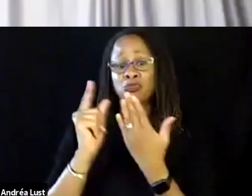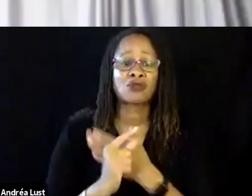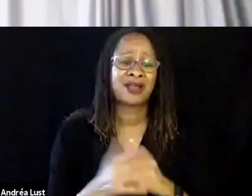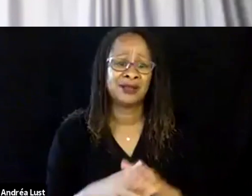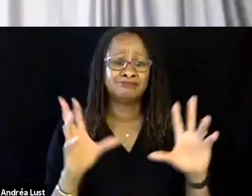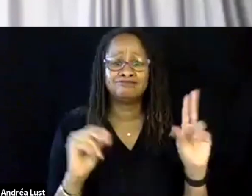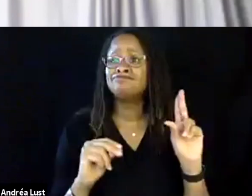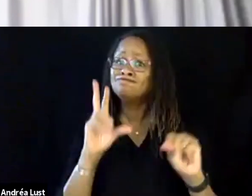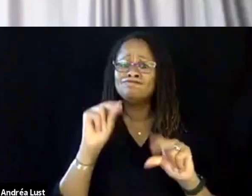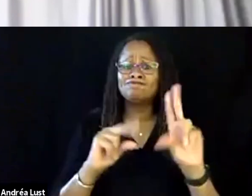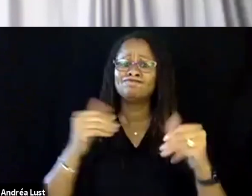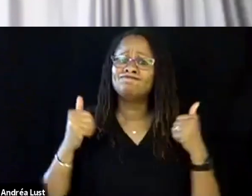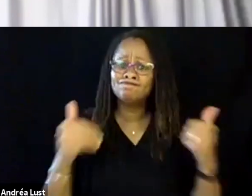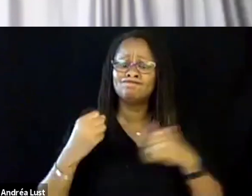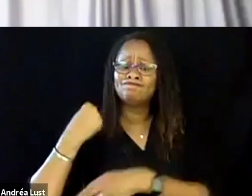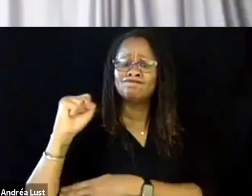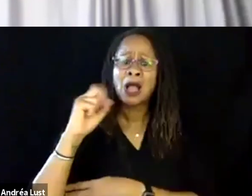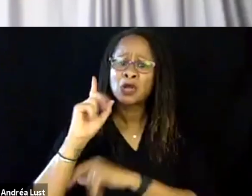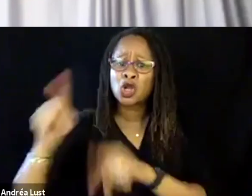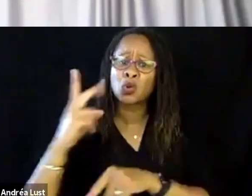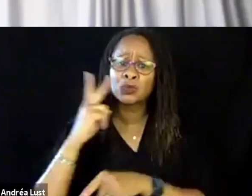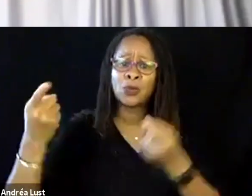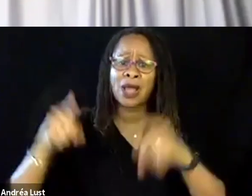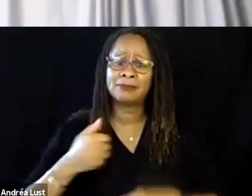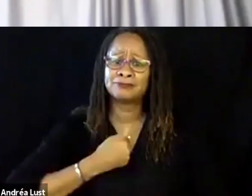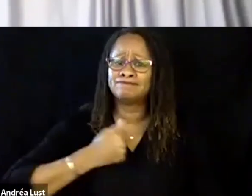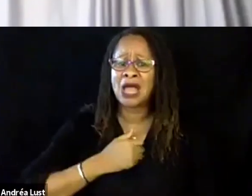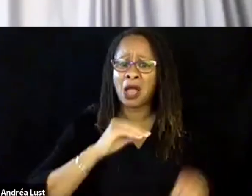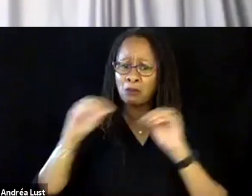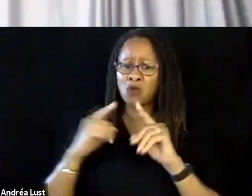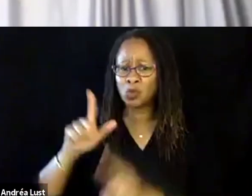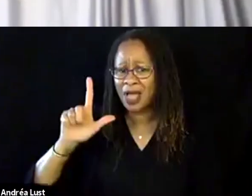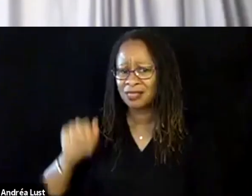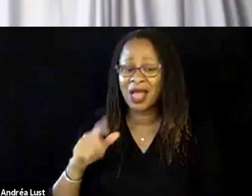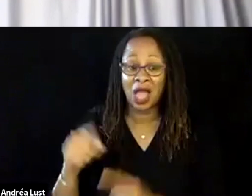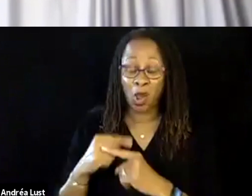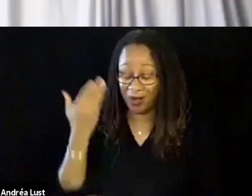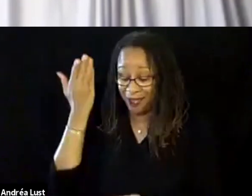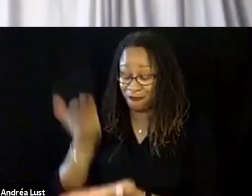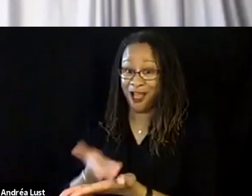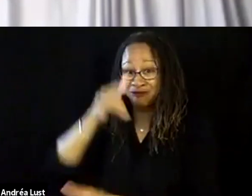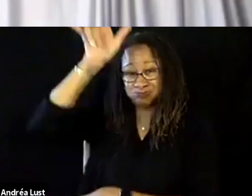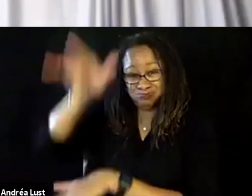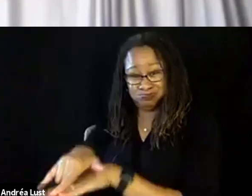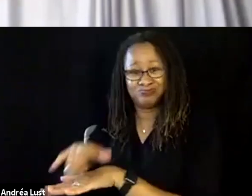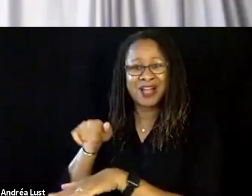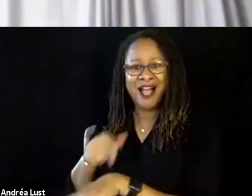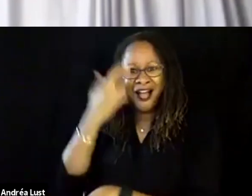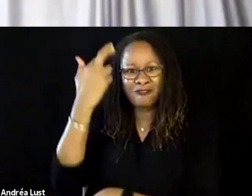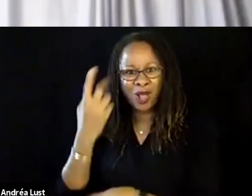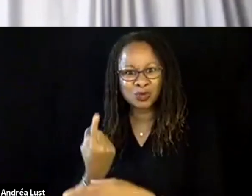like, no, I'm going to go and see what happens, and moved to LA. And when I got here, I realized one